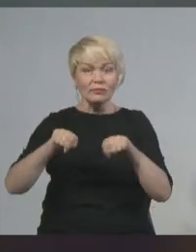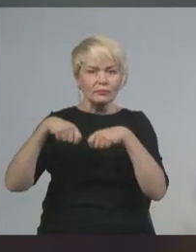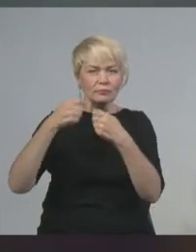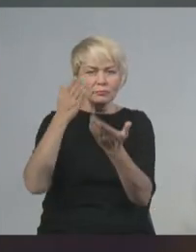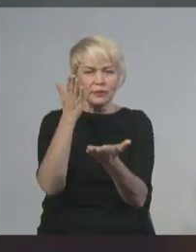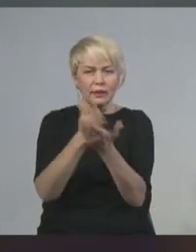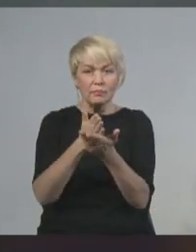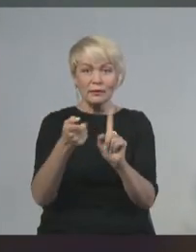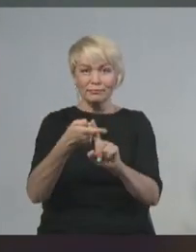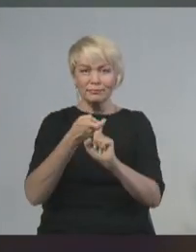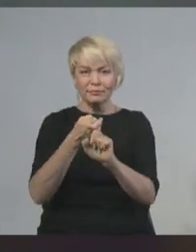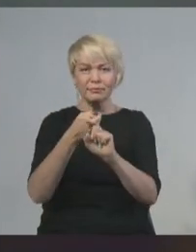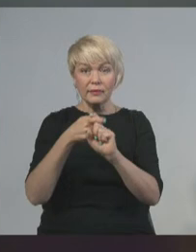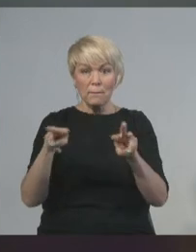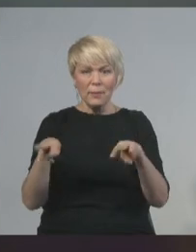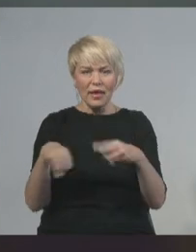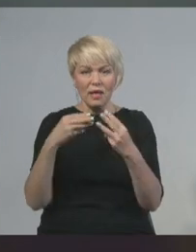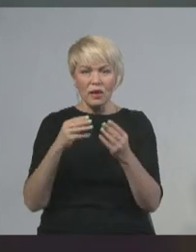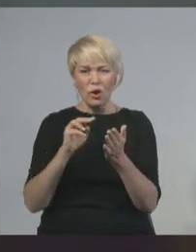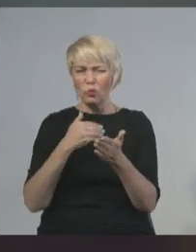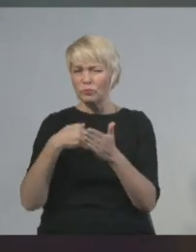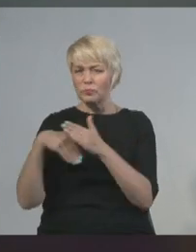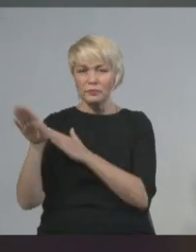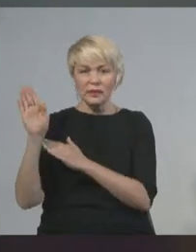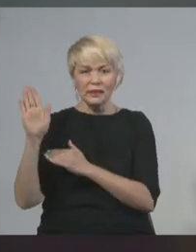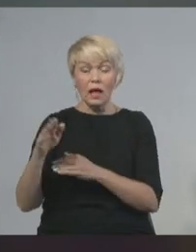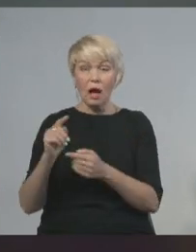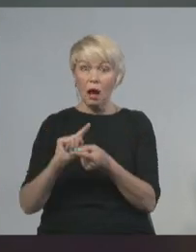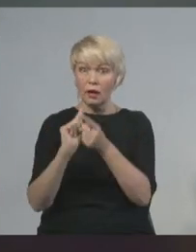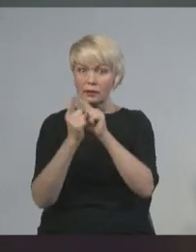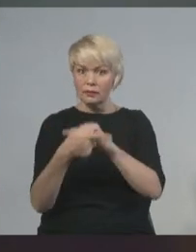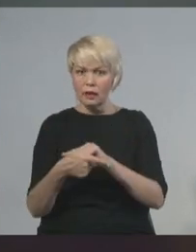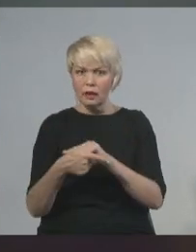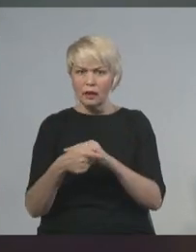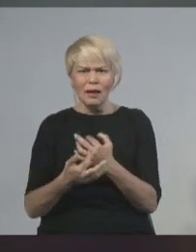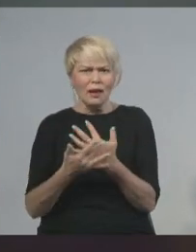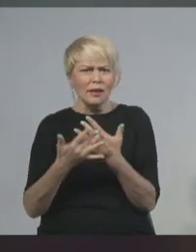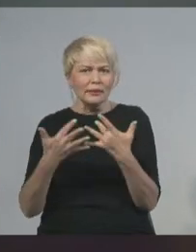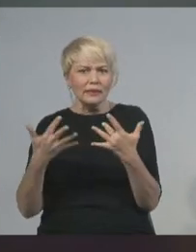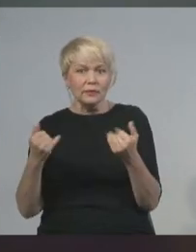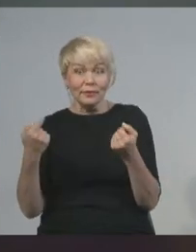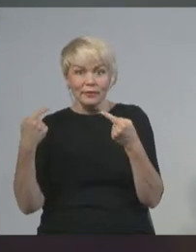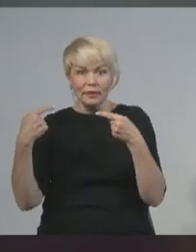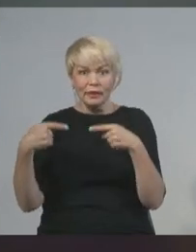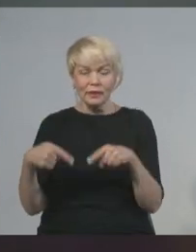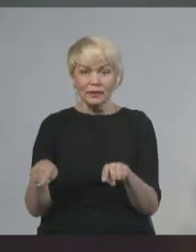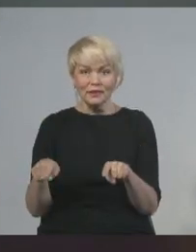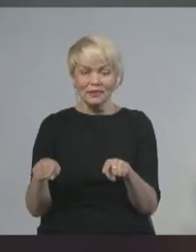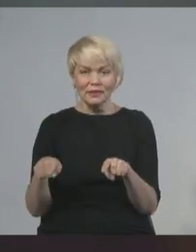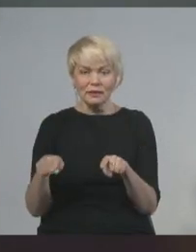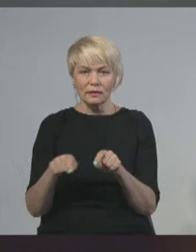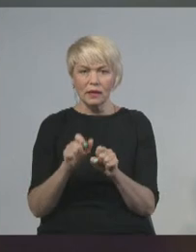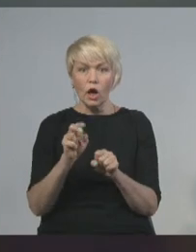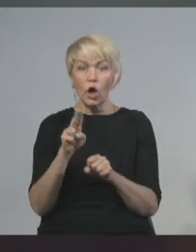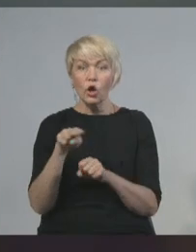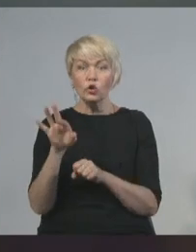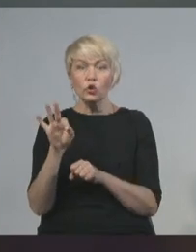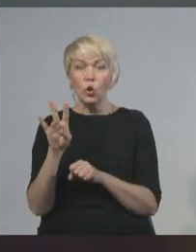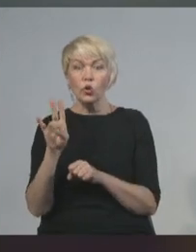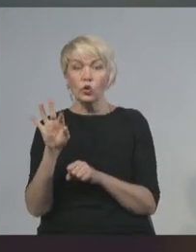the direct at agency who were working directly with the media outlets they